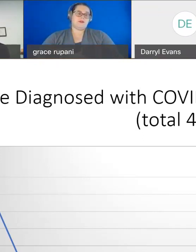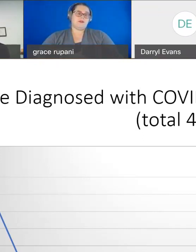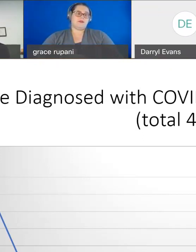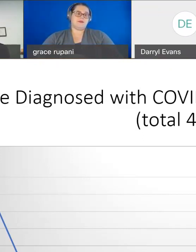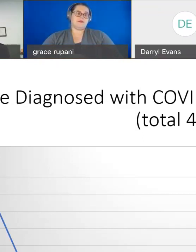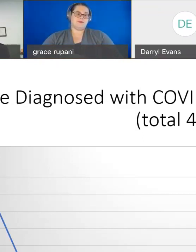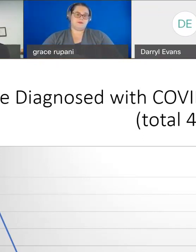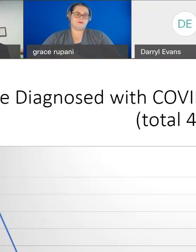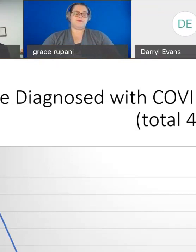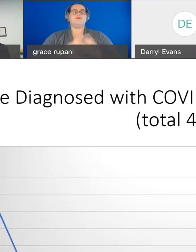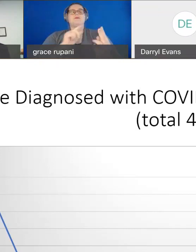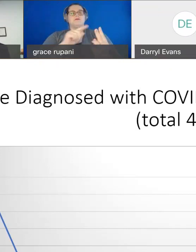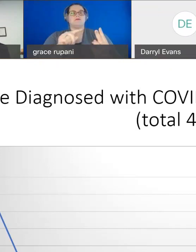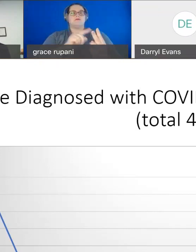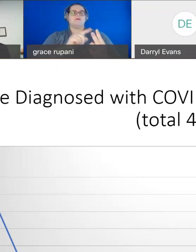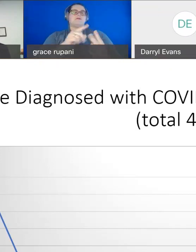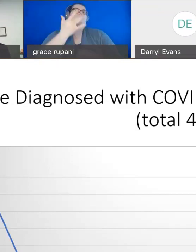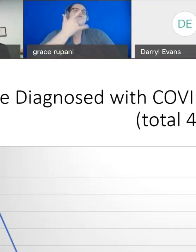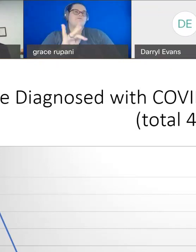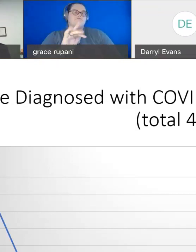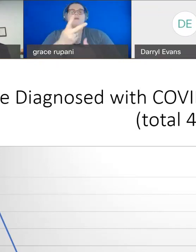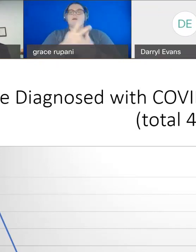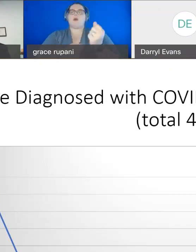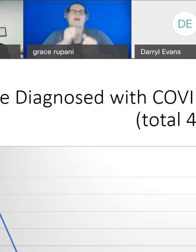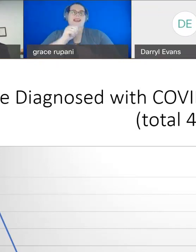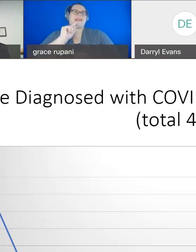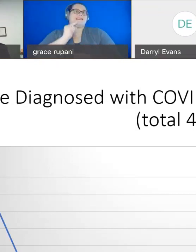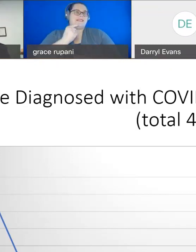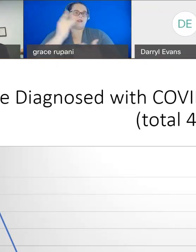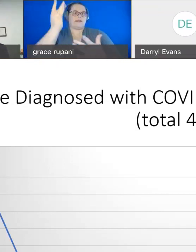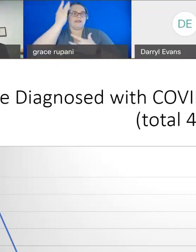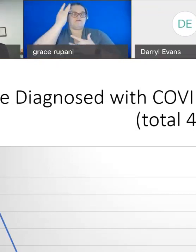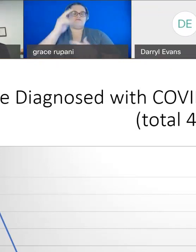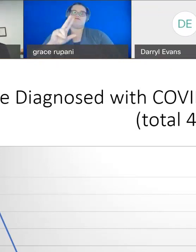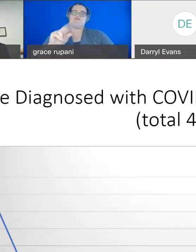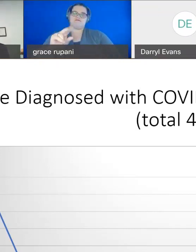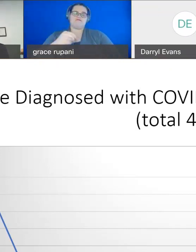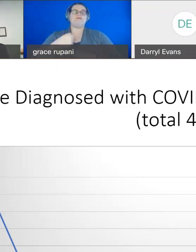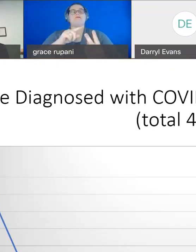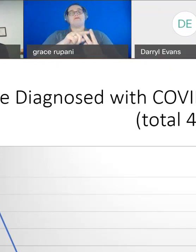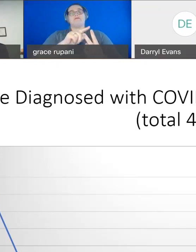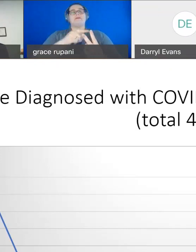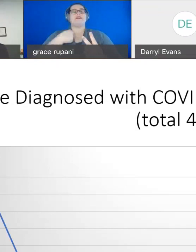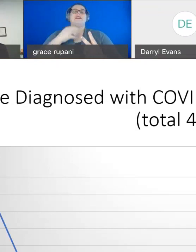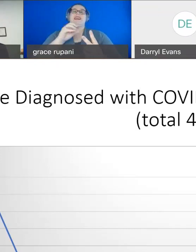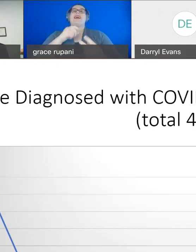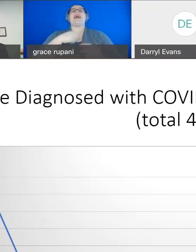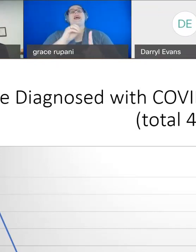neither of them is seriously ill with COVID. One of them, in fact, is asymptomatic and only got tested because of an exposure.